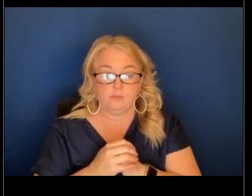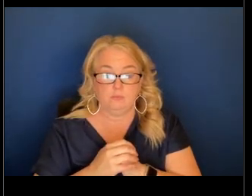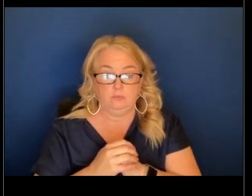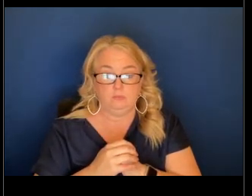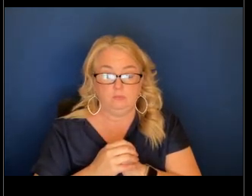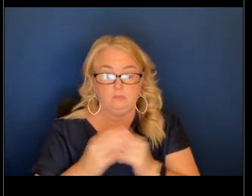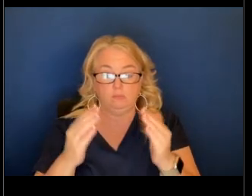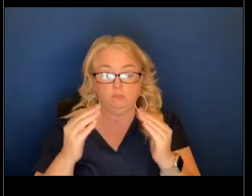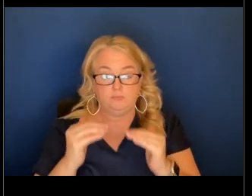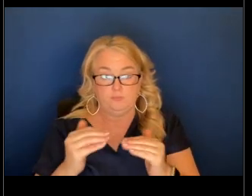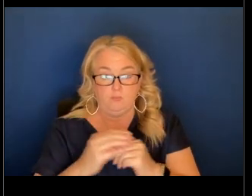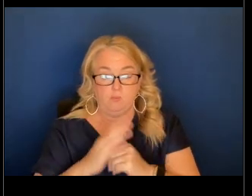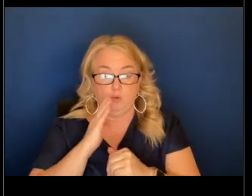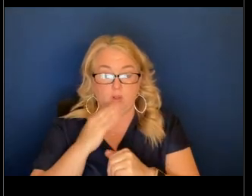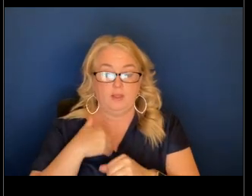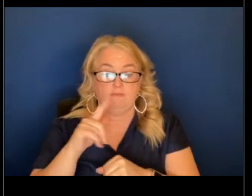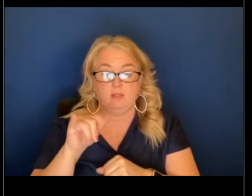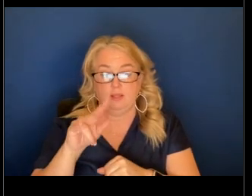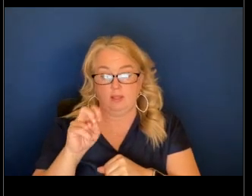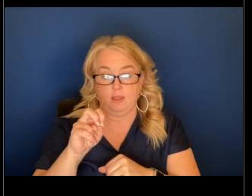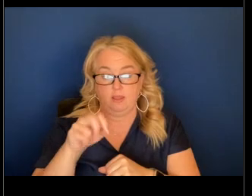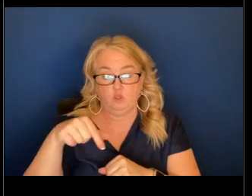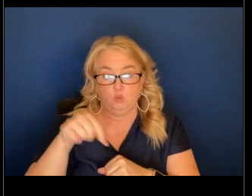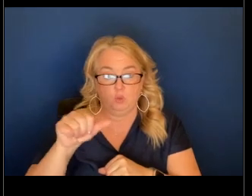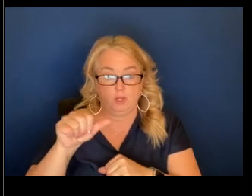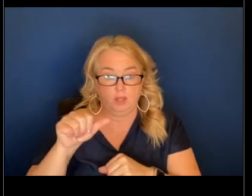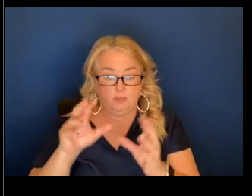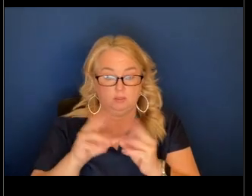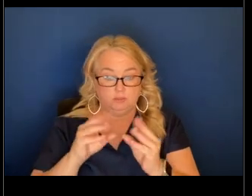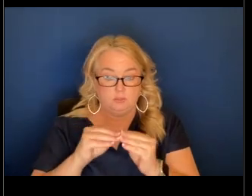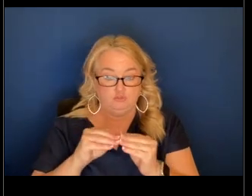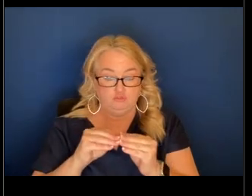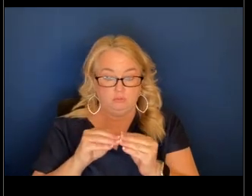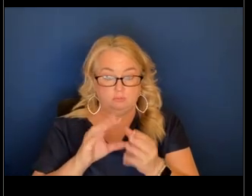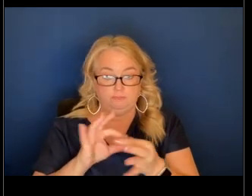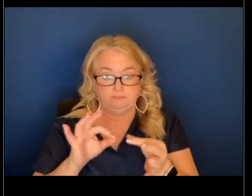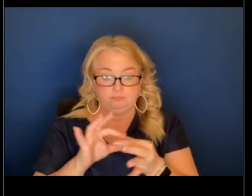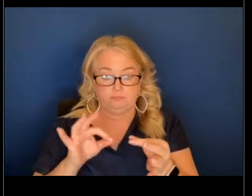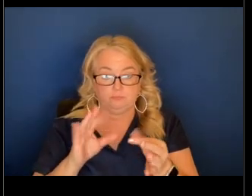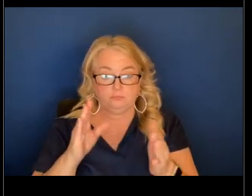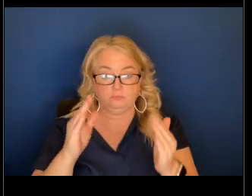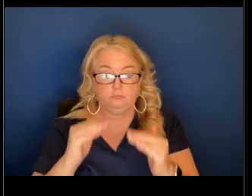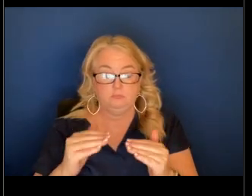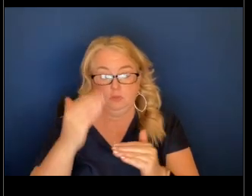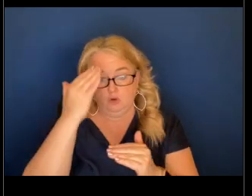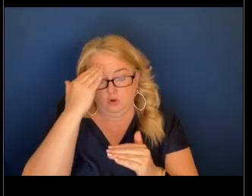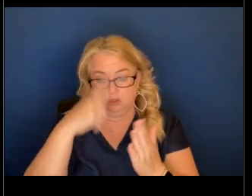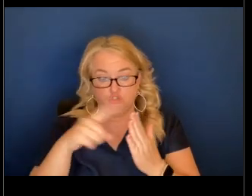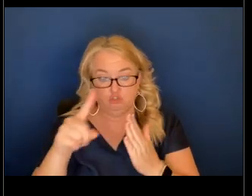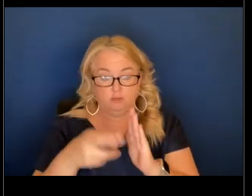From there, we'll have a live Q&A session. We'll do a knowledge check review,